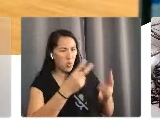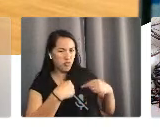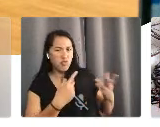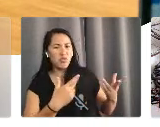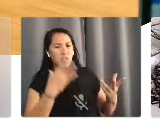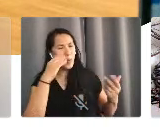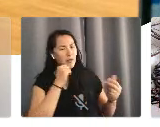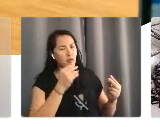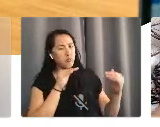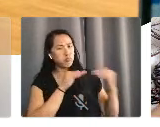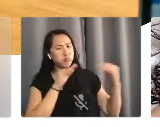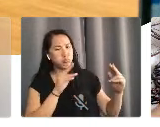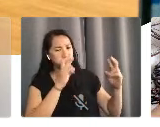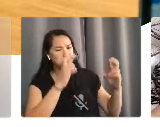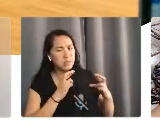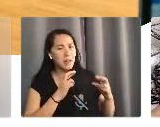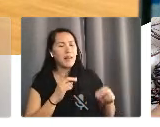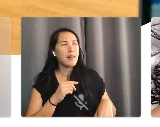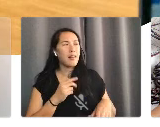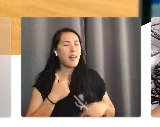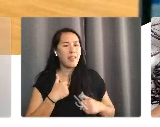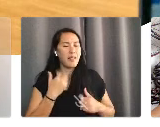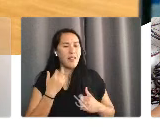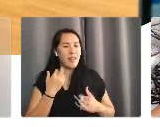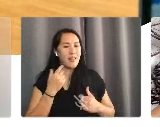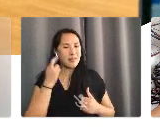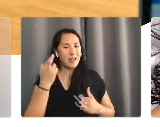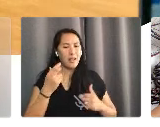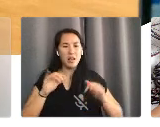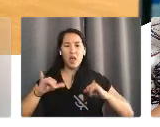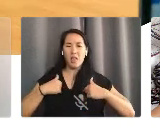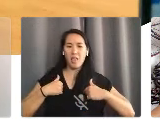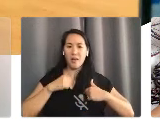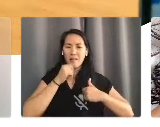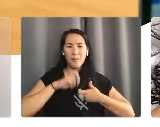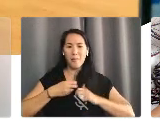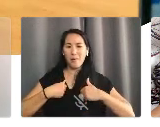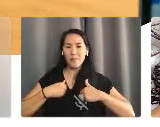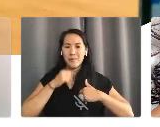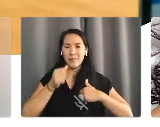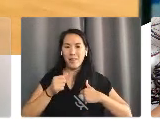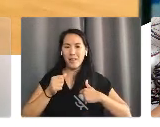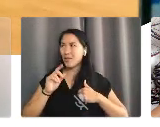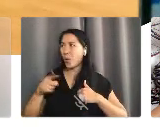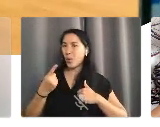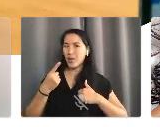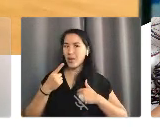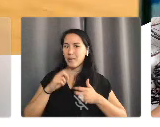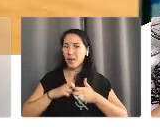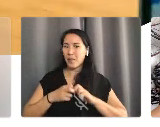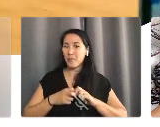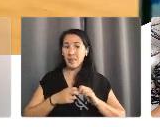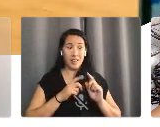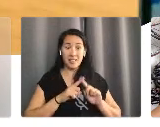colleagues. Then it started to occur to me that I wasn't the problem. The problem was that the only visible difference between my